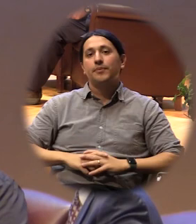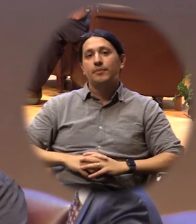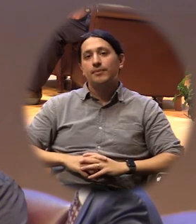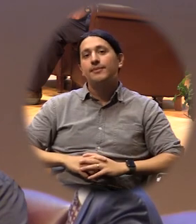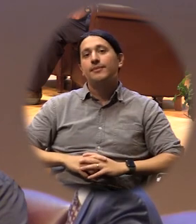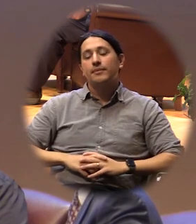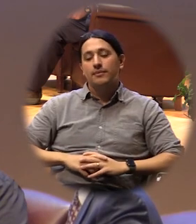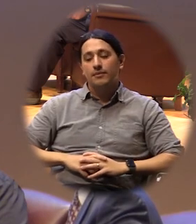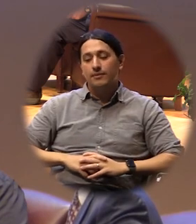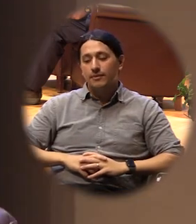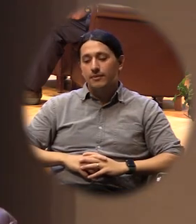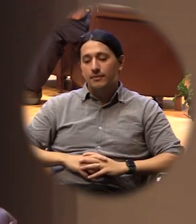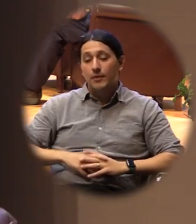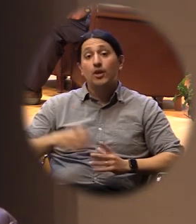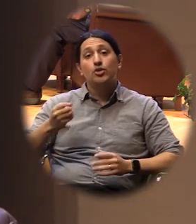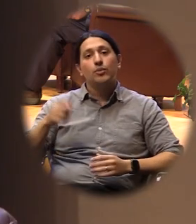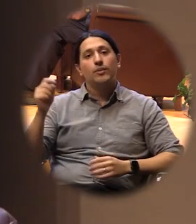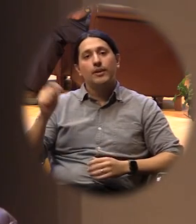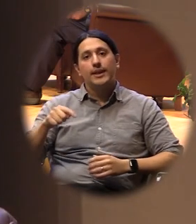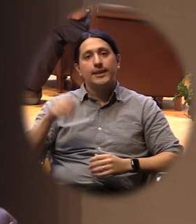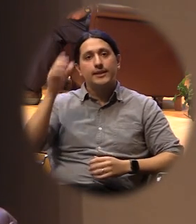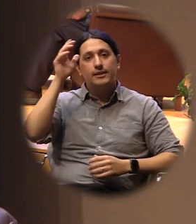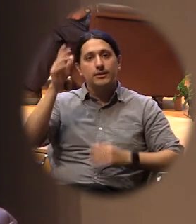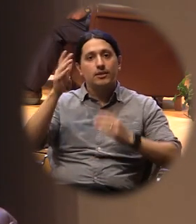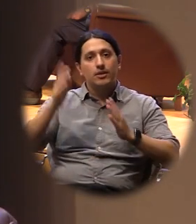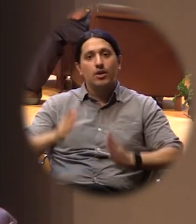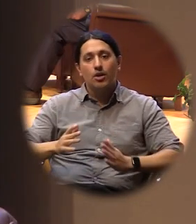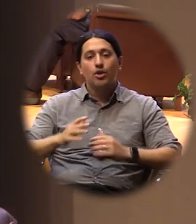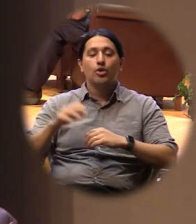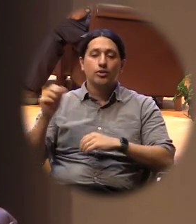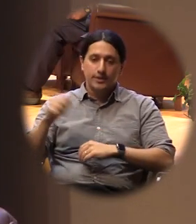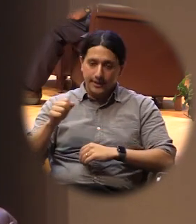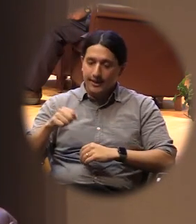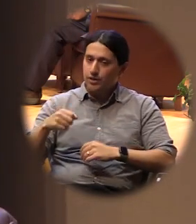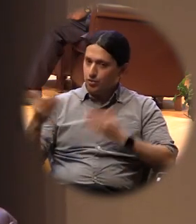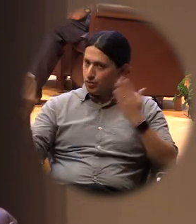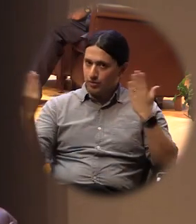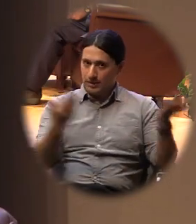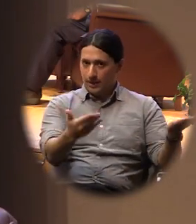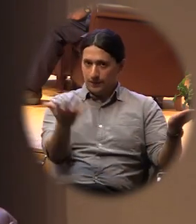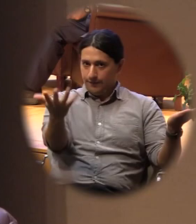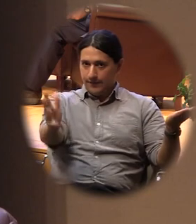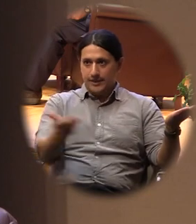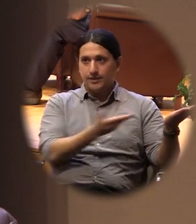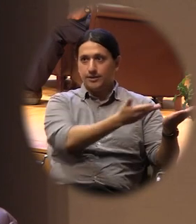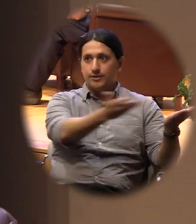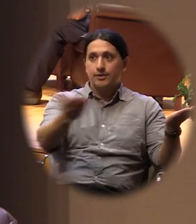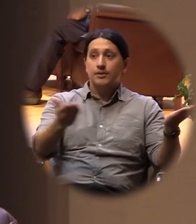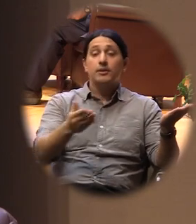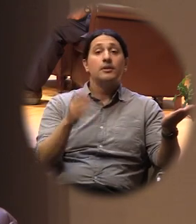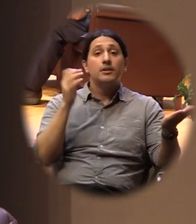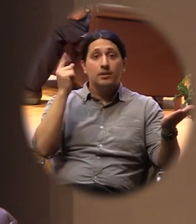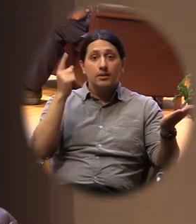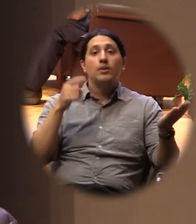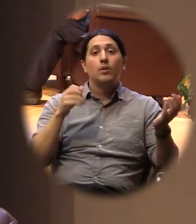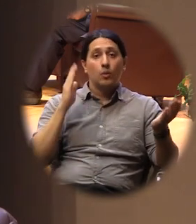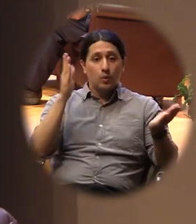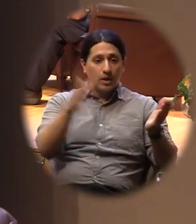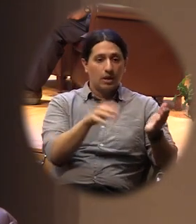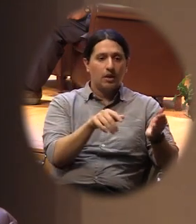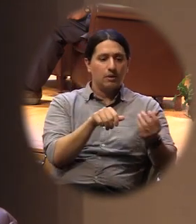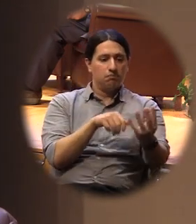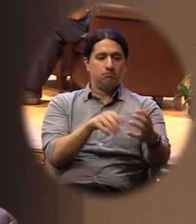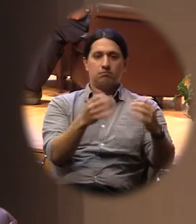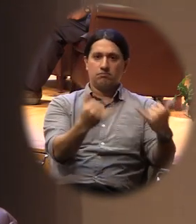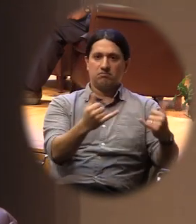So there, these scholars certainly are already out there, and there will be more